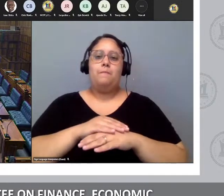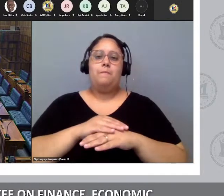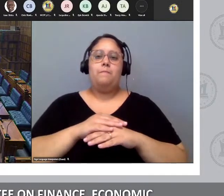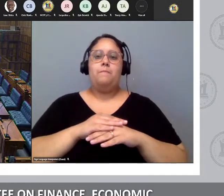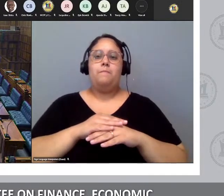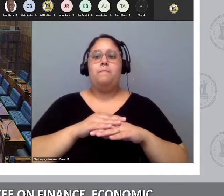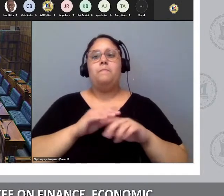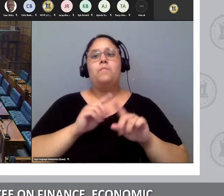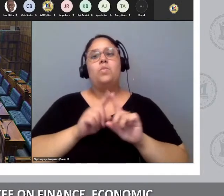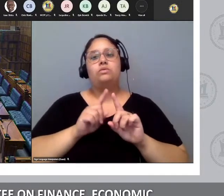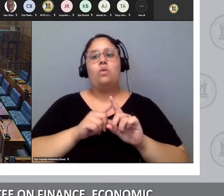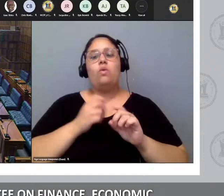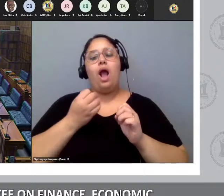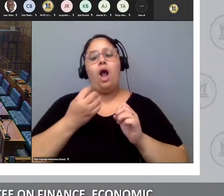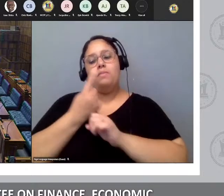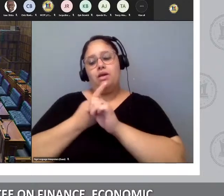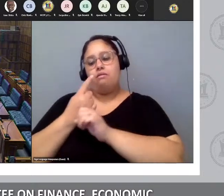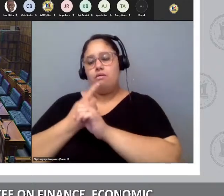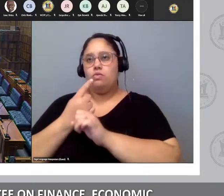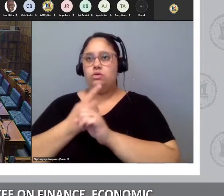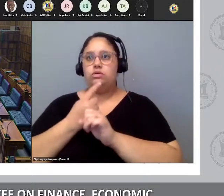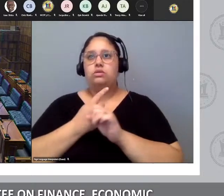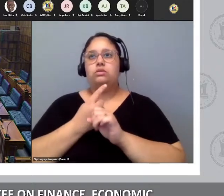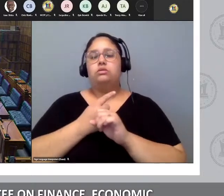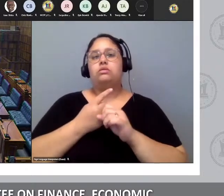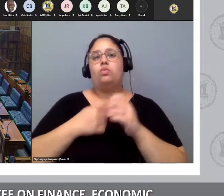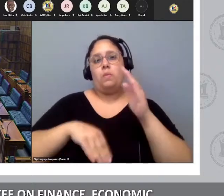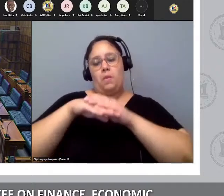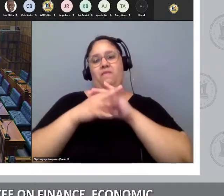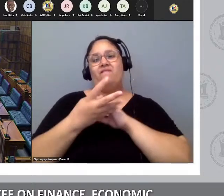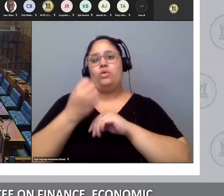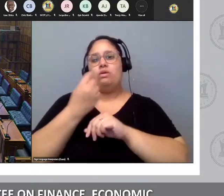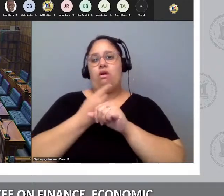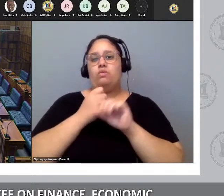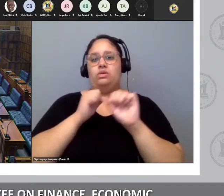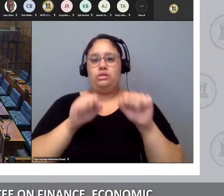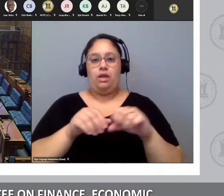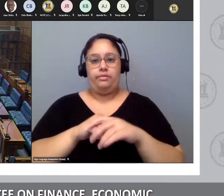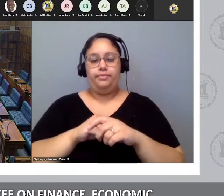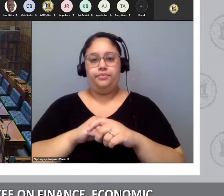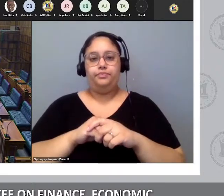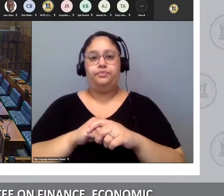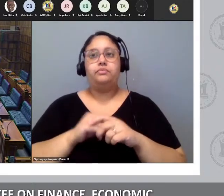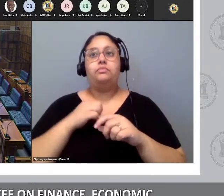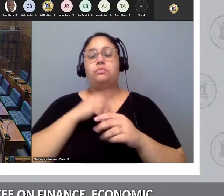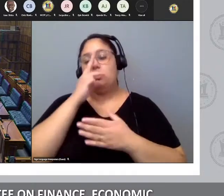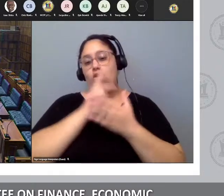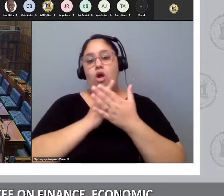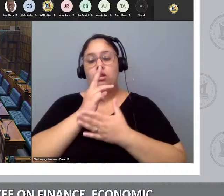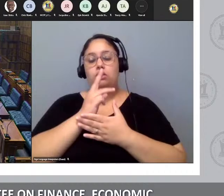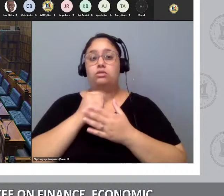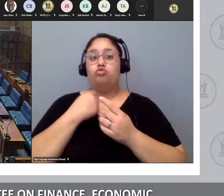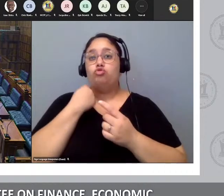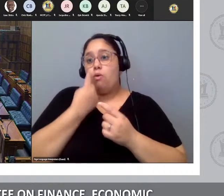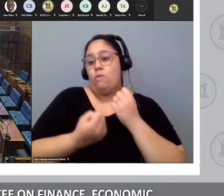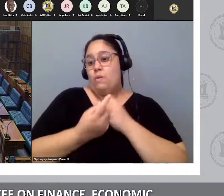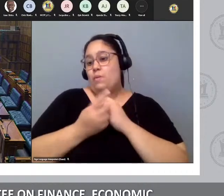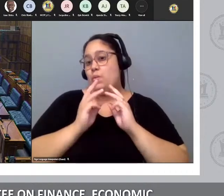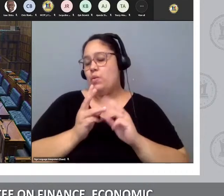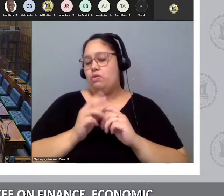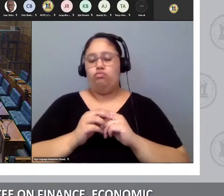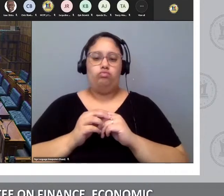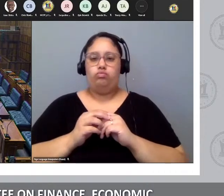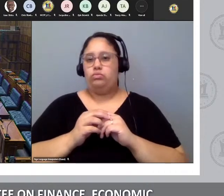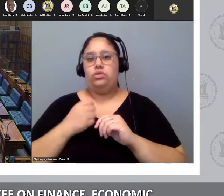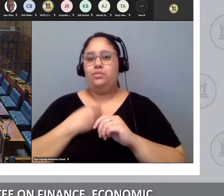of hours so that we can reach the the 40 hours I must be also honest it's not going to happen tomorrow what we are